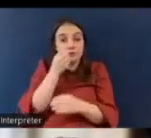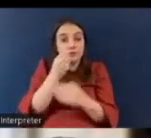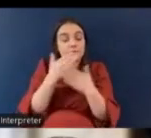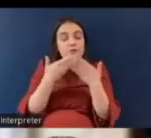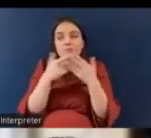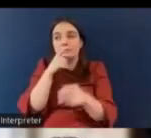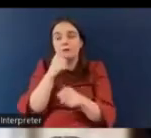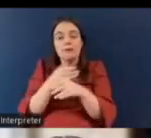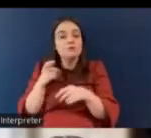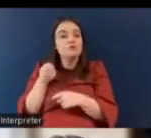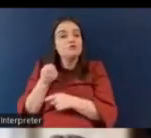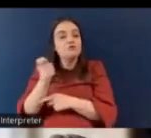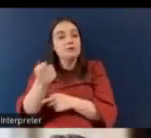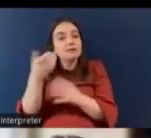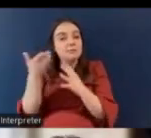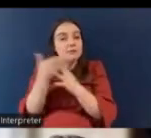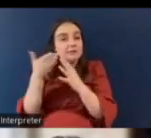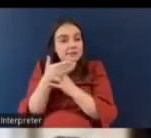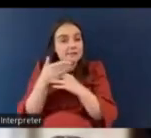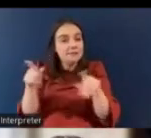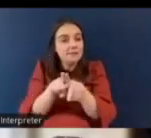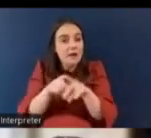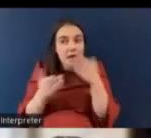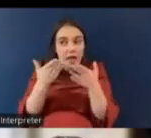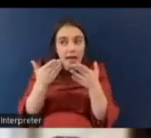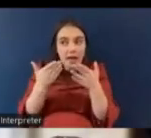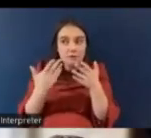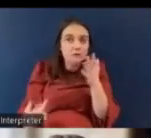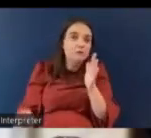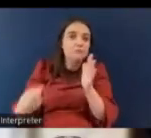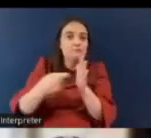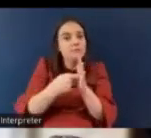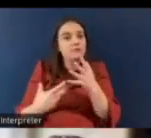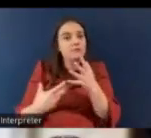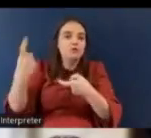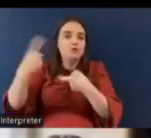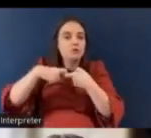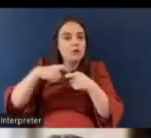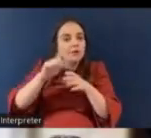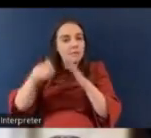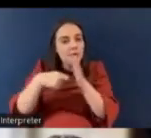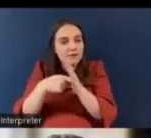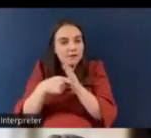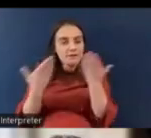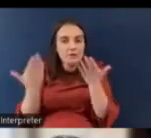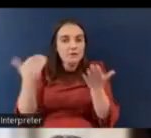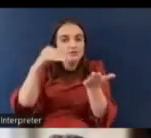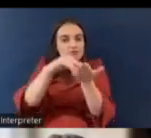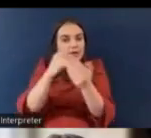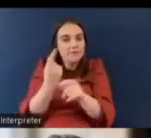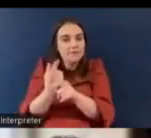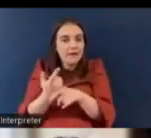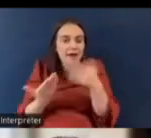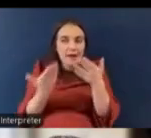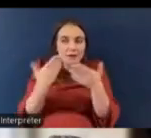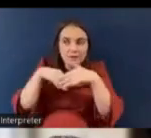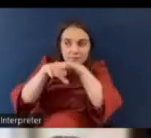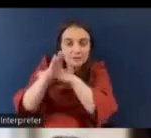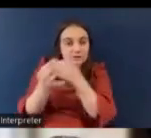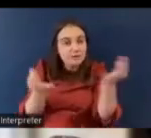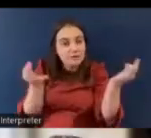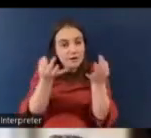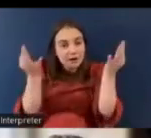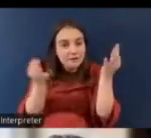of transport in rural areas. How do you get somebody to a project? How do you get somebody to, you know, to gardens? You know, what